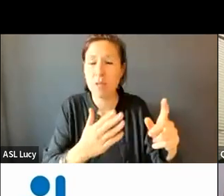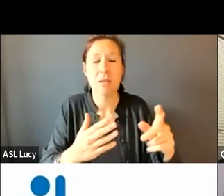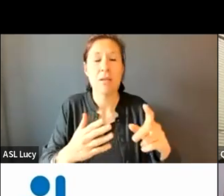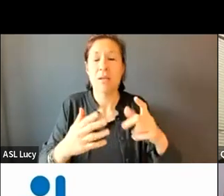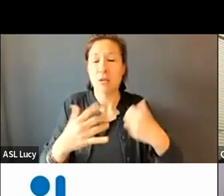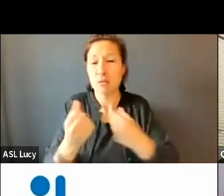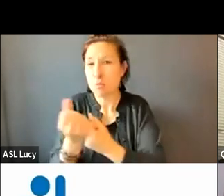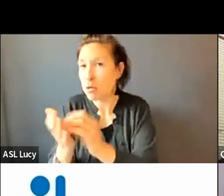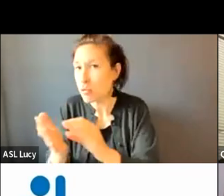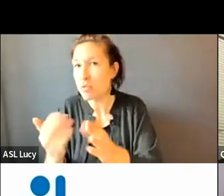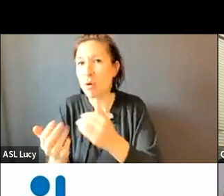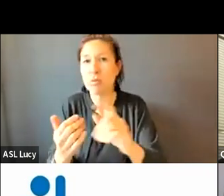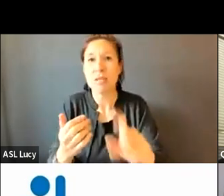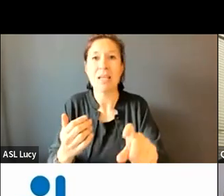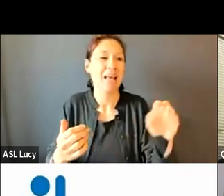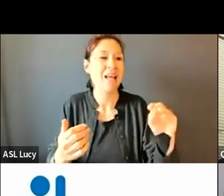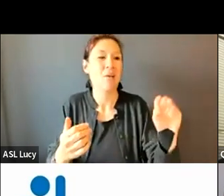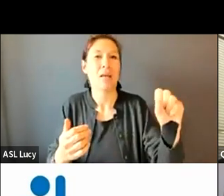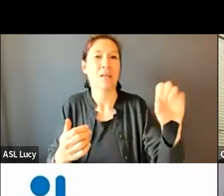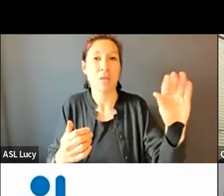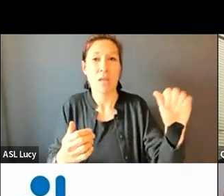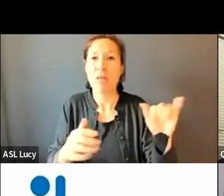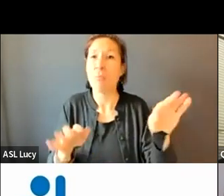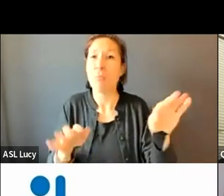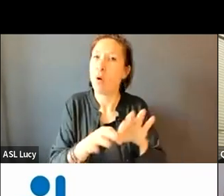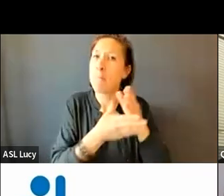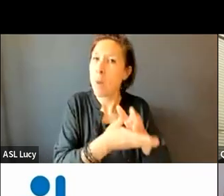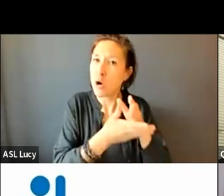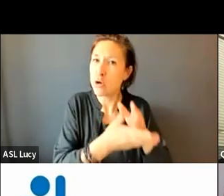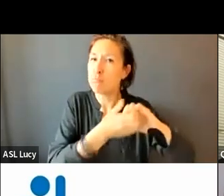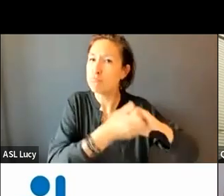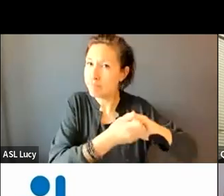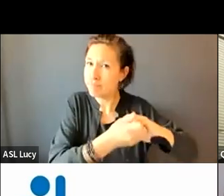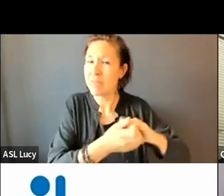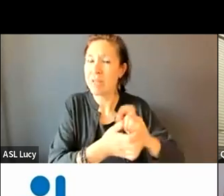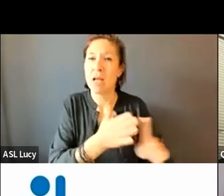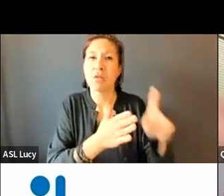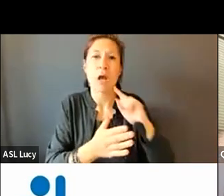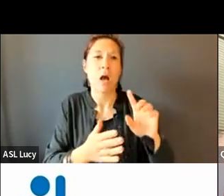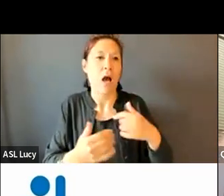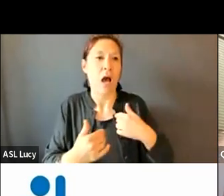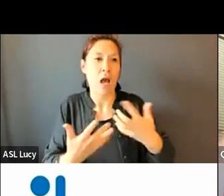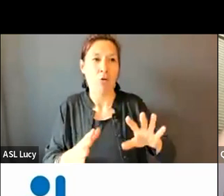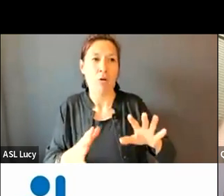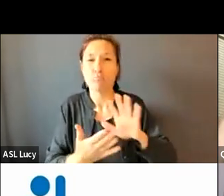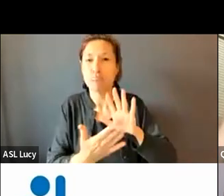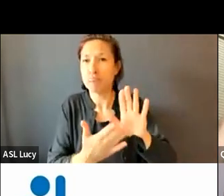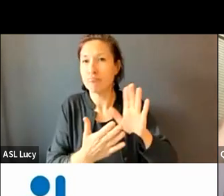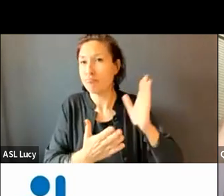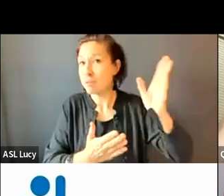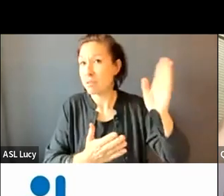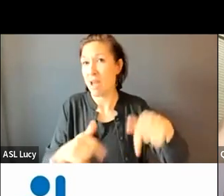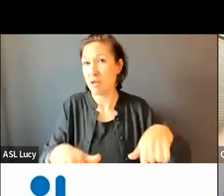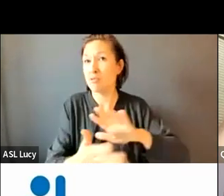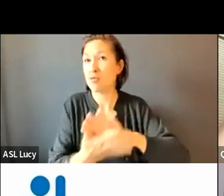need um the msba is a critical partner as I gave testimony to last week at school committee and we do believe that